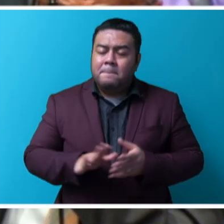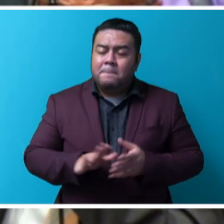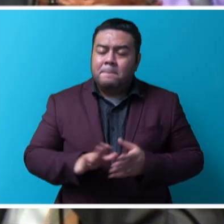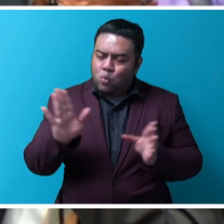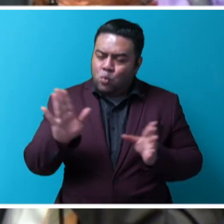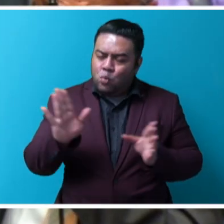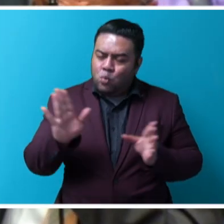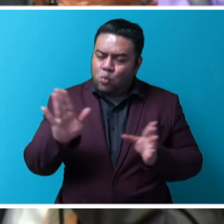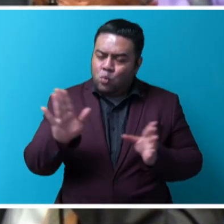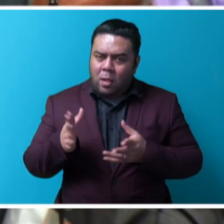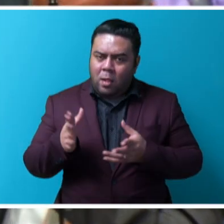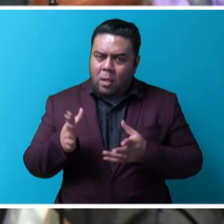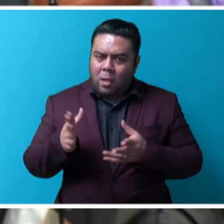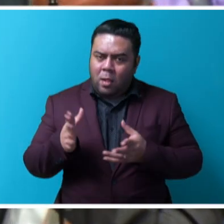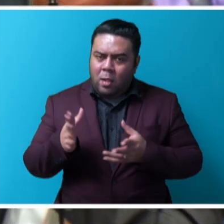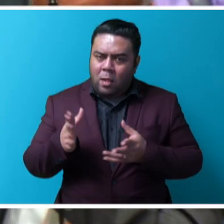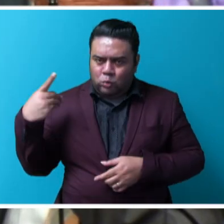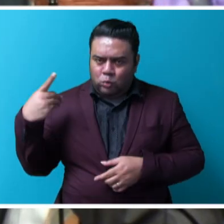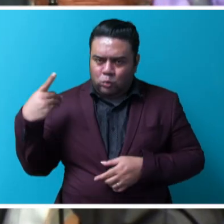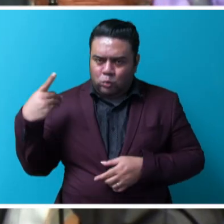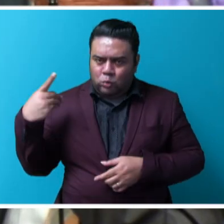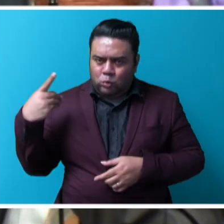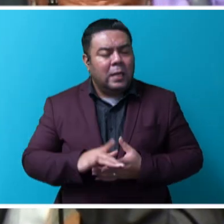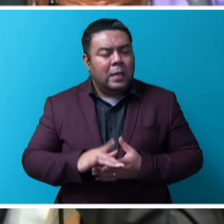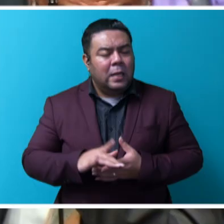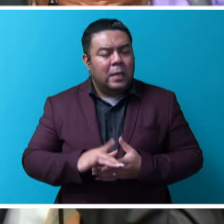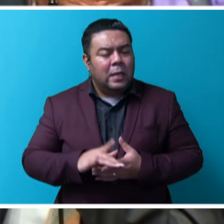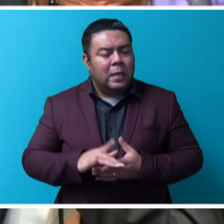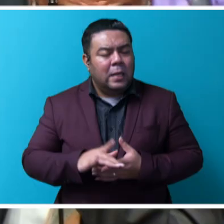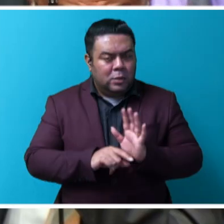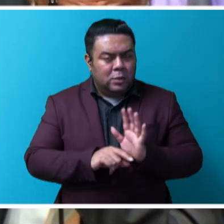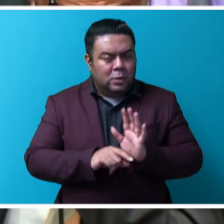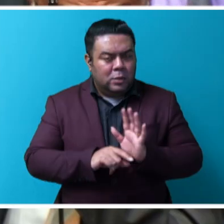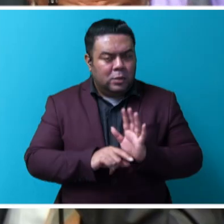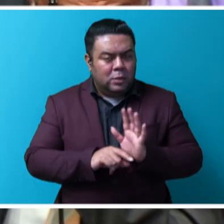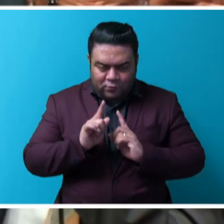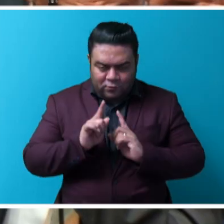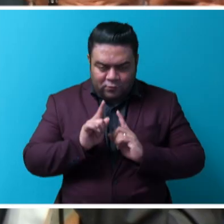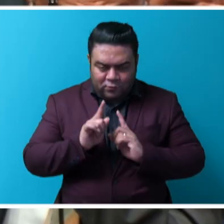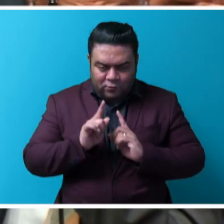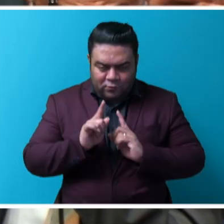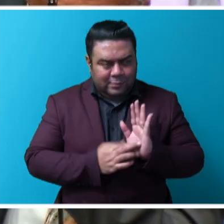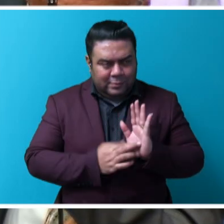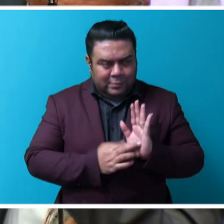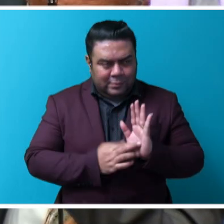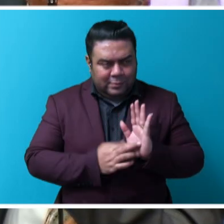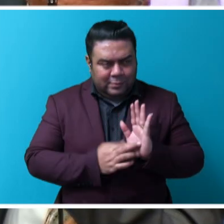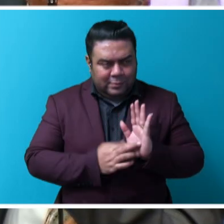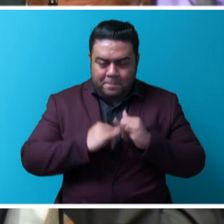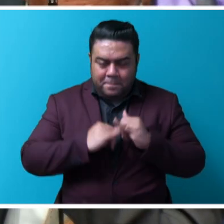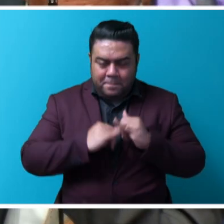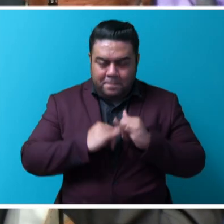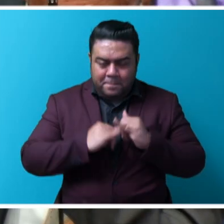with the Conservation International. In the also, we will implementation of 8.3 million